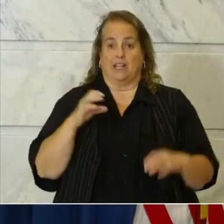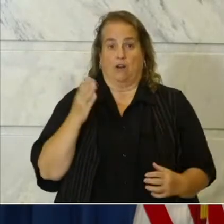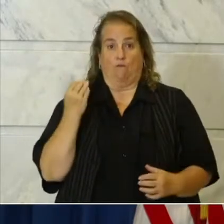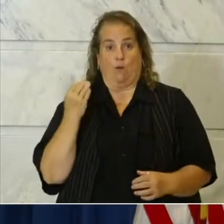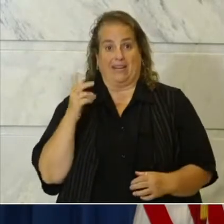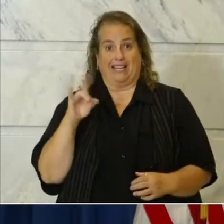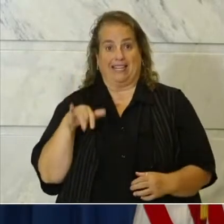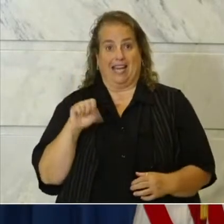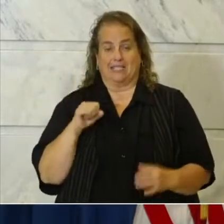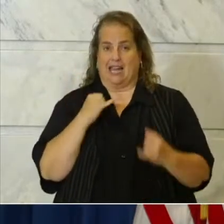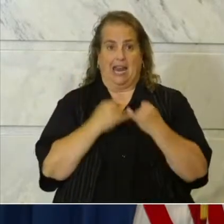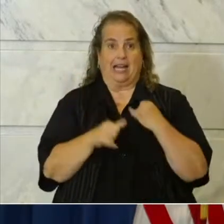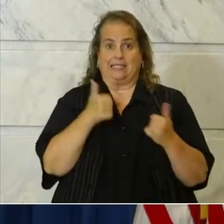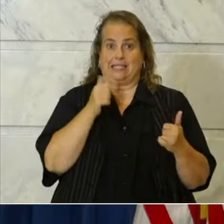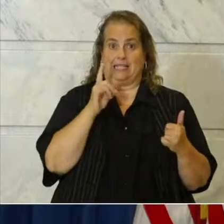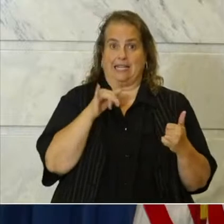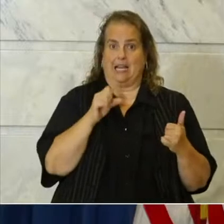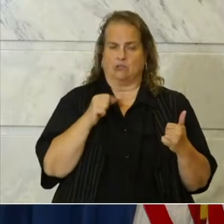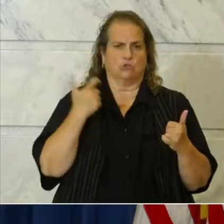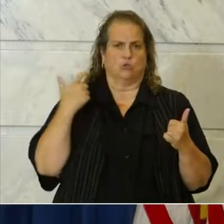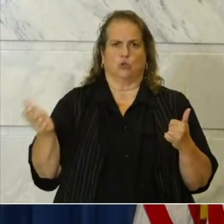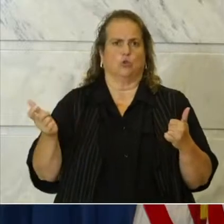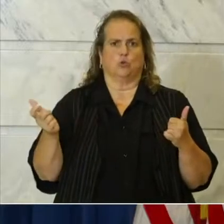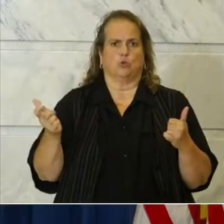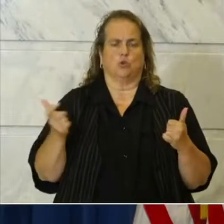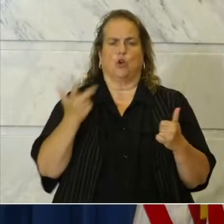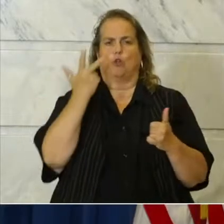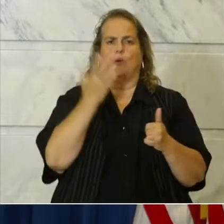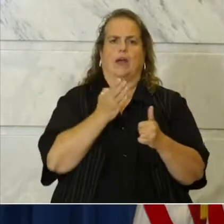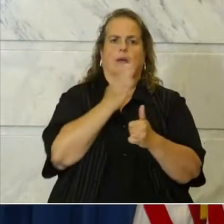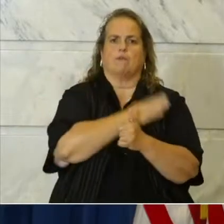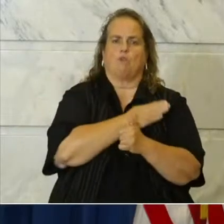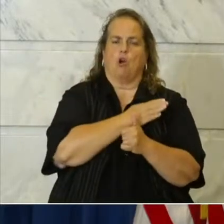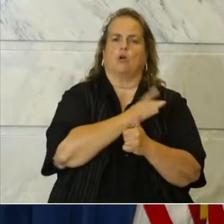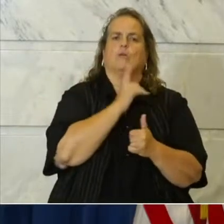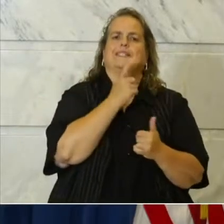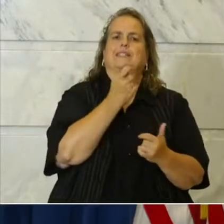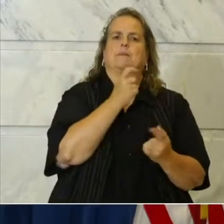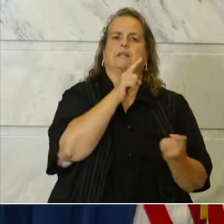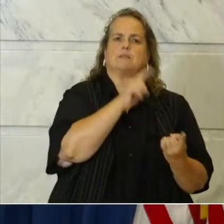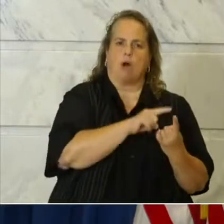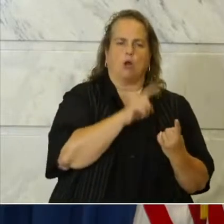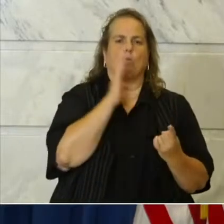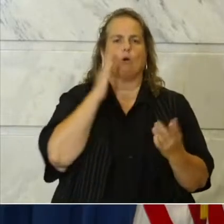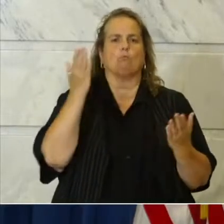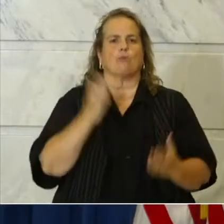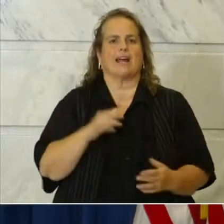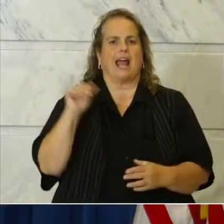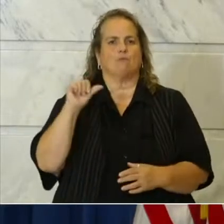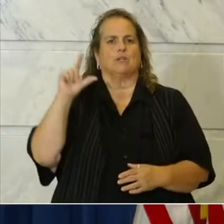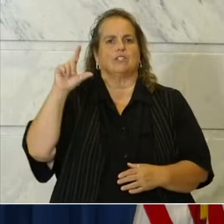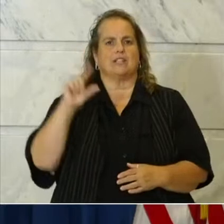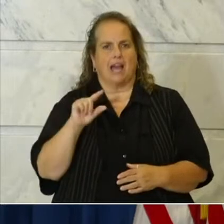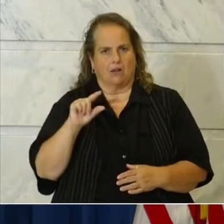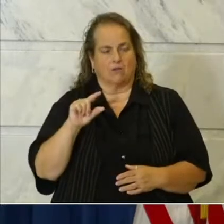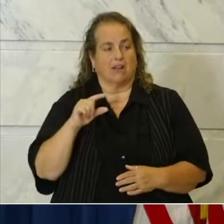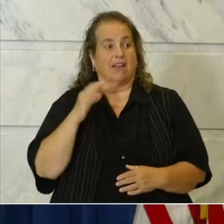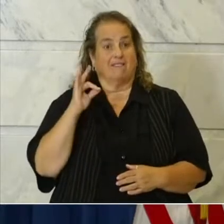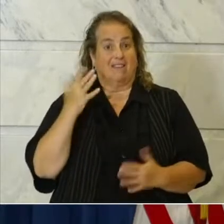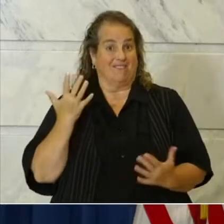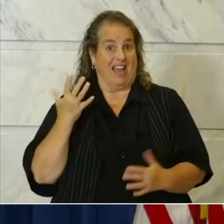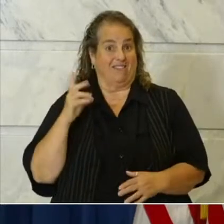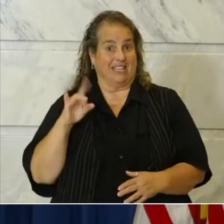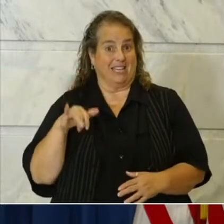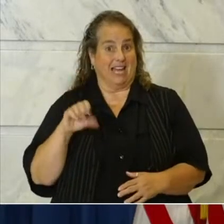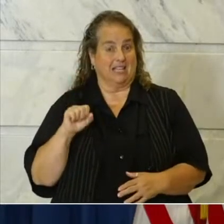the last 10 days were huge. The 3 before it were a little bit smaller. That would bring it down. If we did a 5-day rolling average right now,